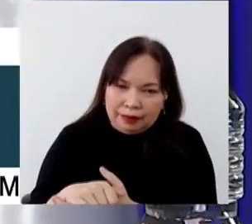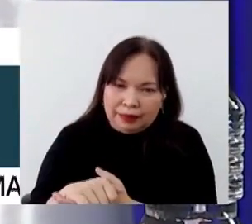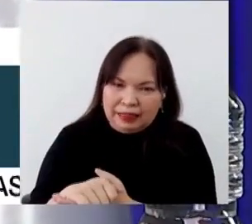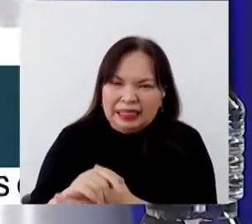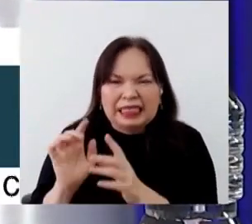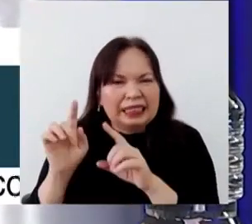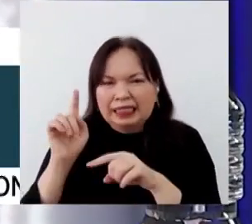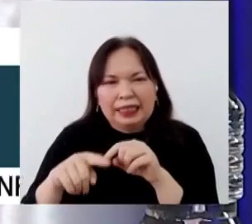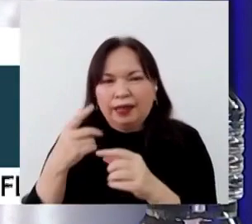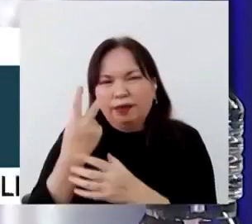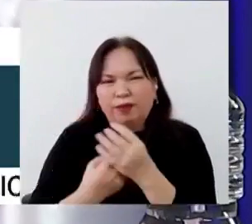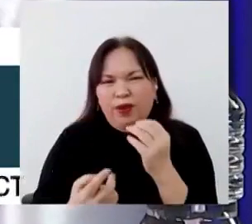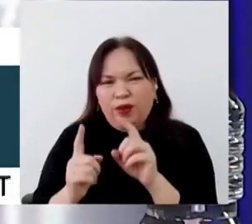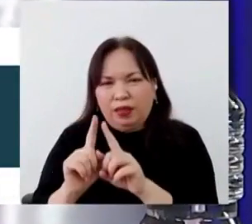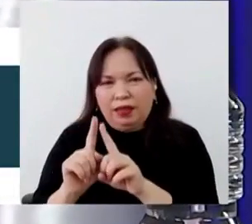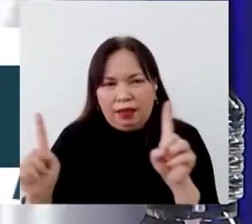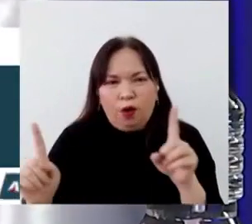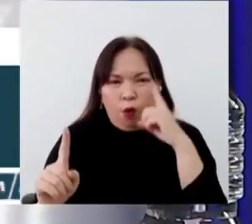Let's first hope that